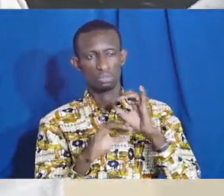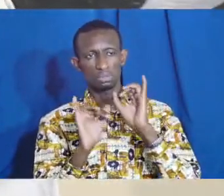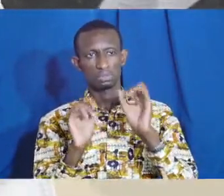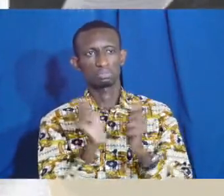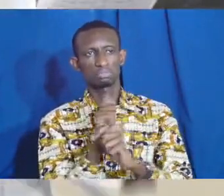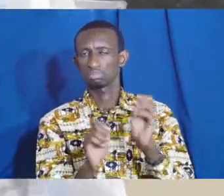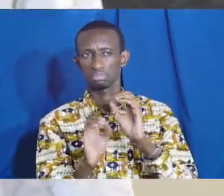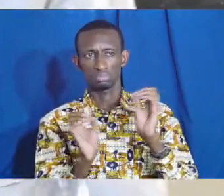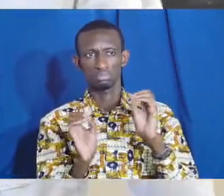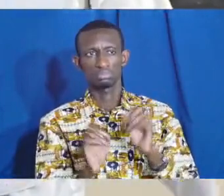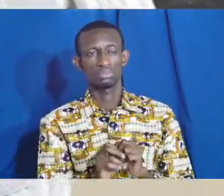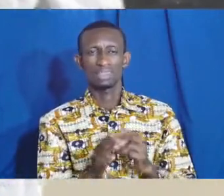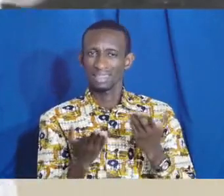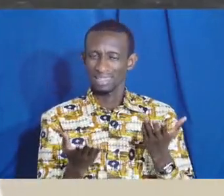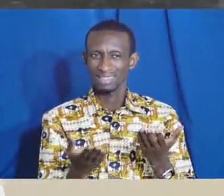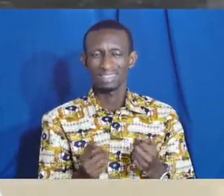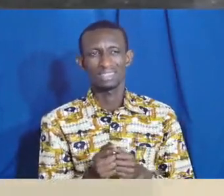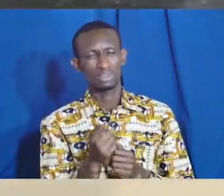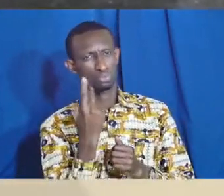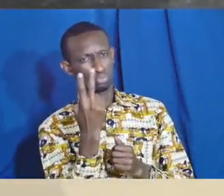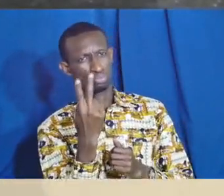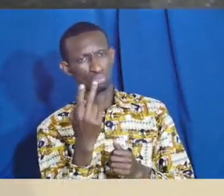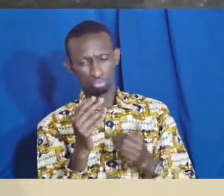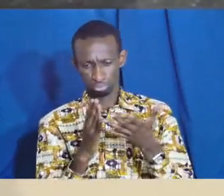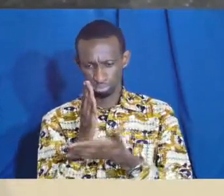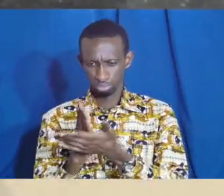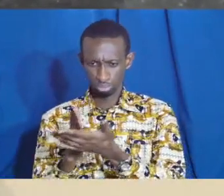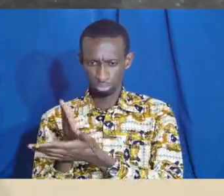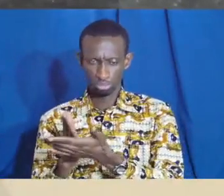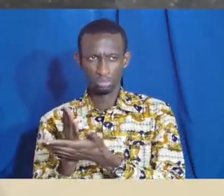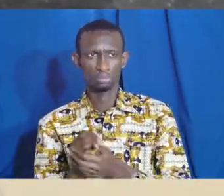our body. Okay? You can say types of enzymes.